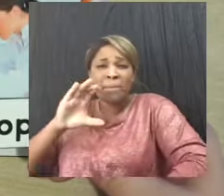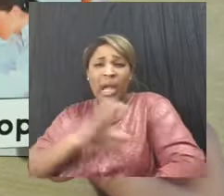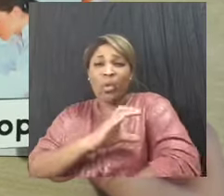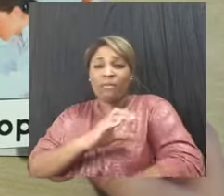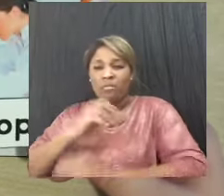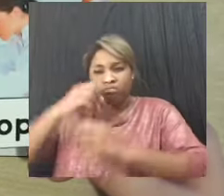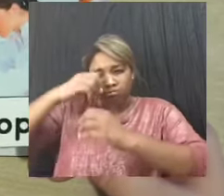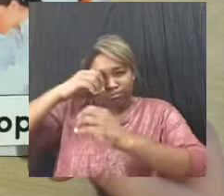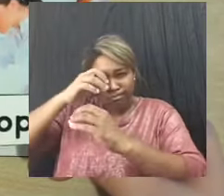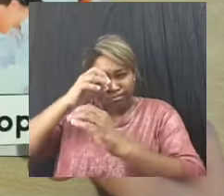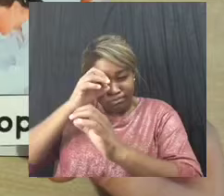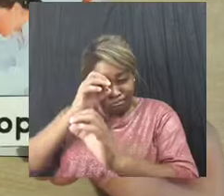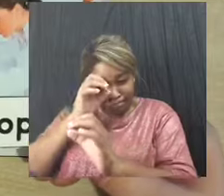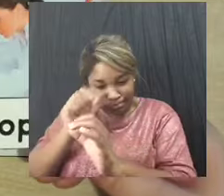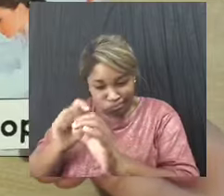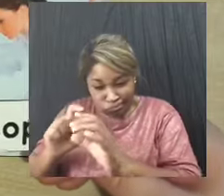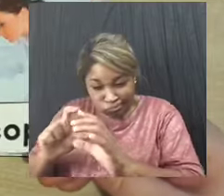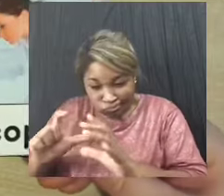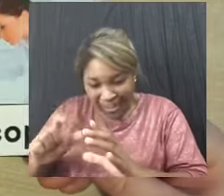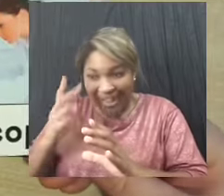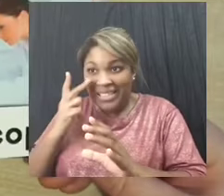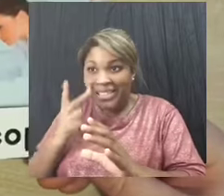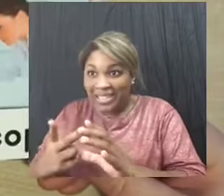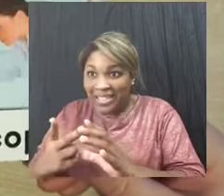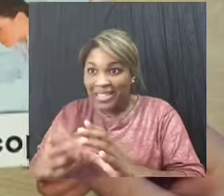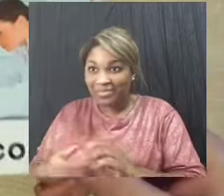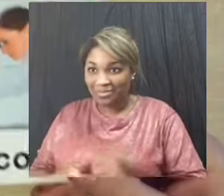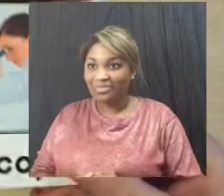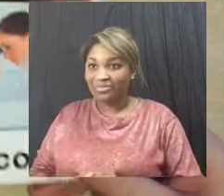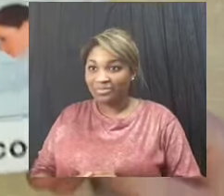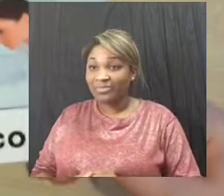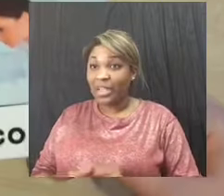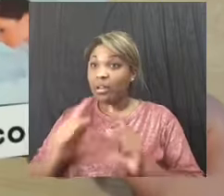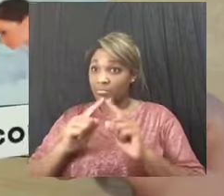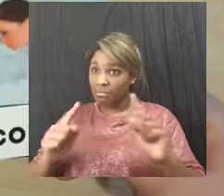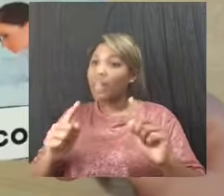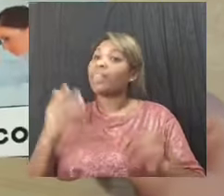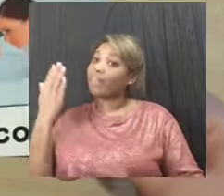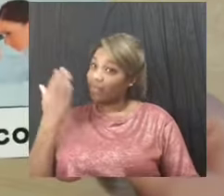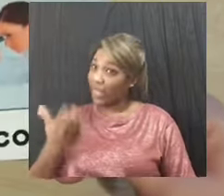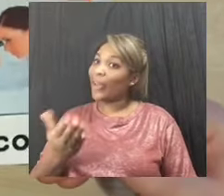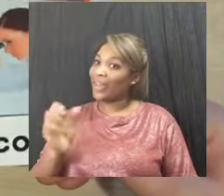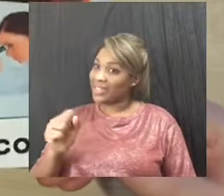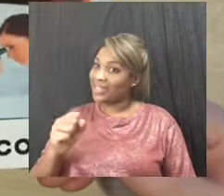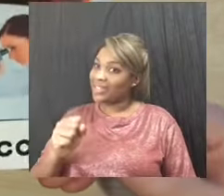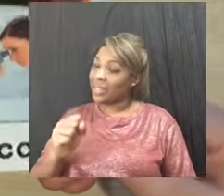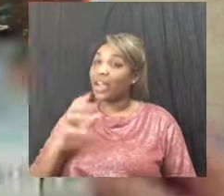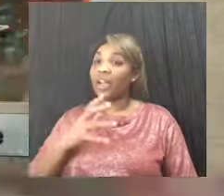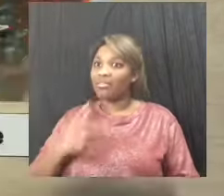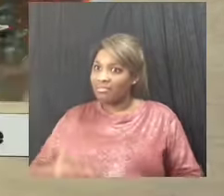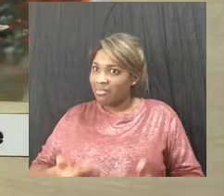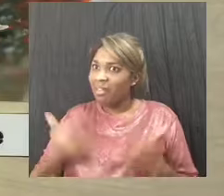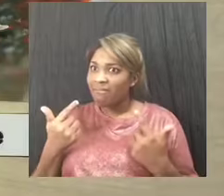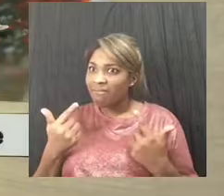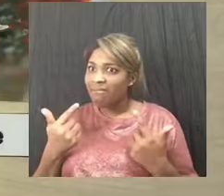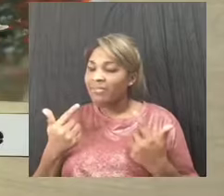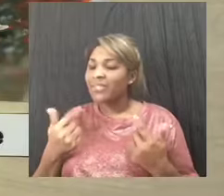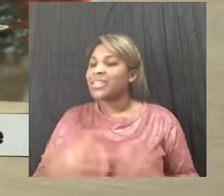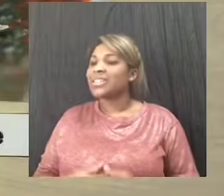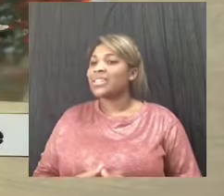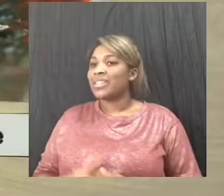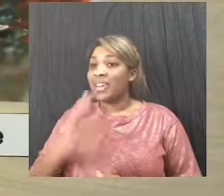microscope to be able to see them. But they're still there, and they're alive.